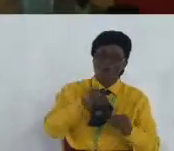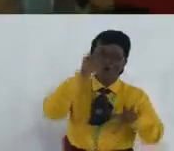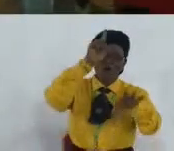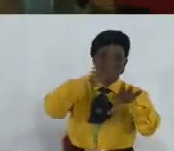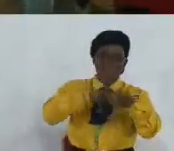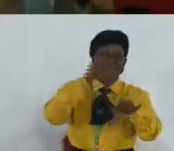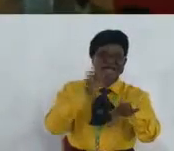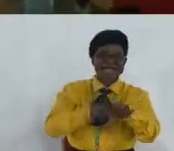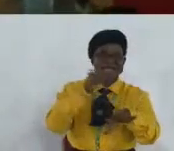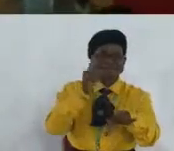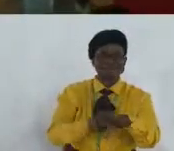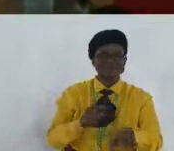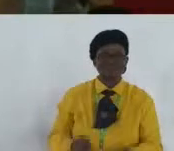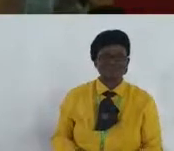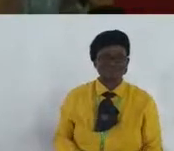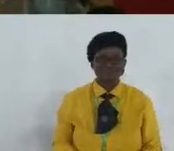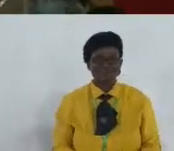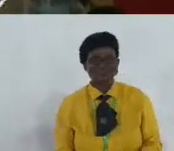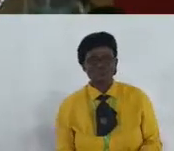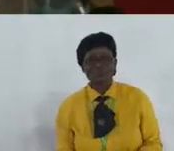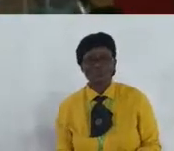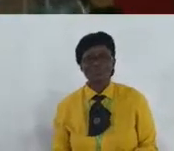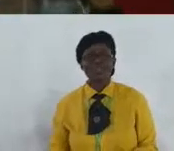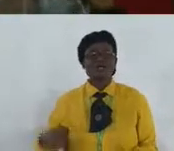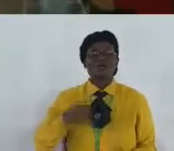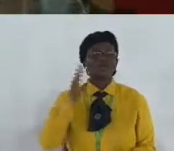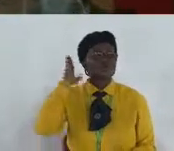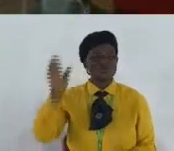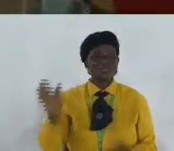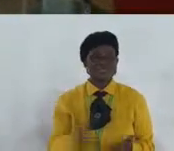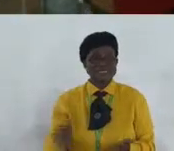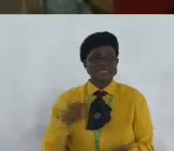But we're going to sing it slightly differently.